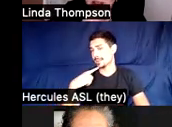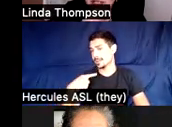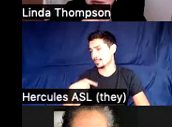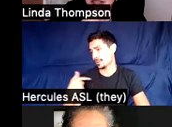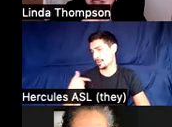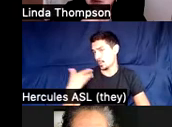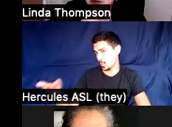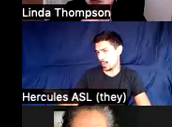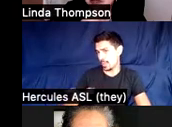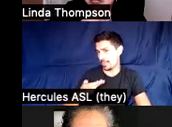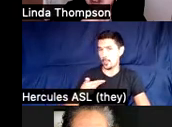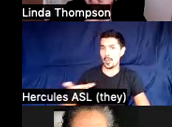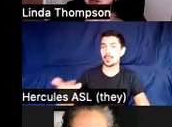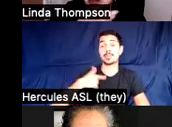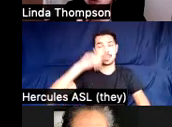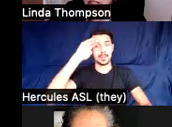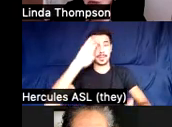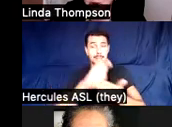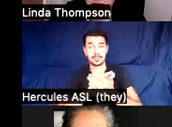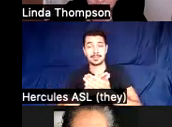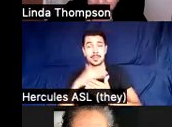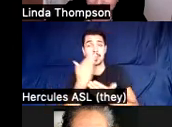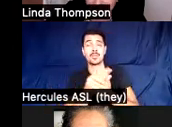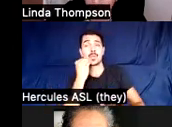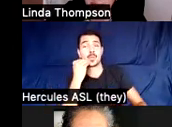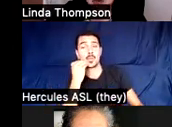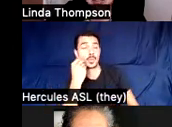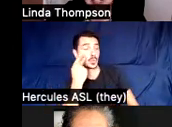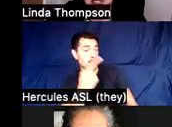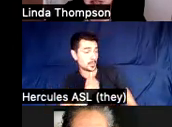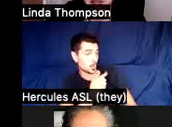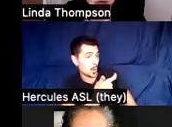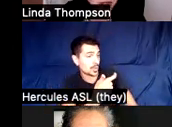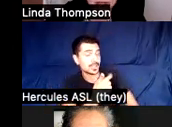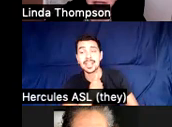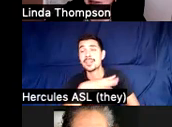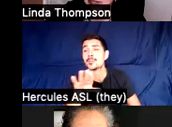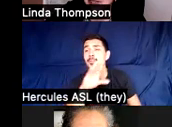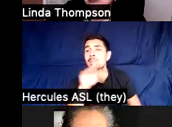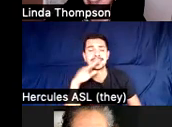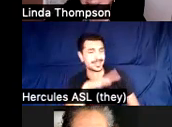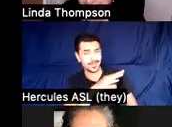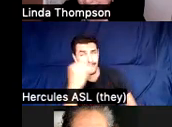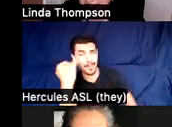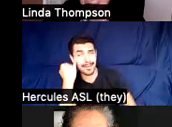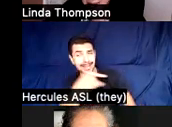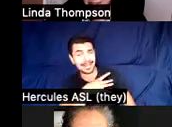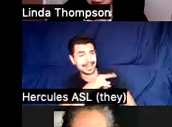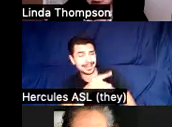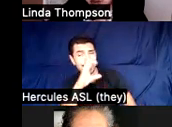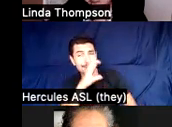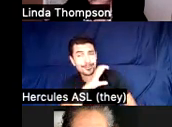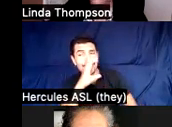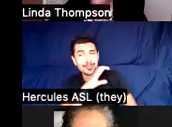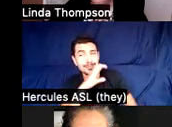when my husband came home, he was watching me watch Moana, and he said, I had no idea you like this cartoon. There's